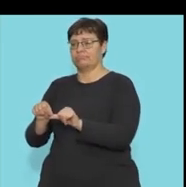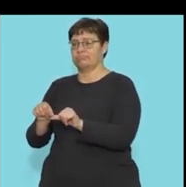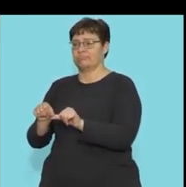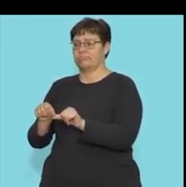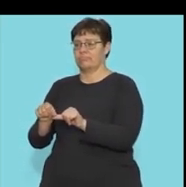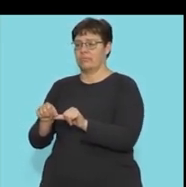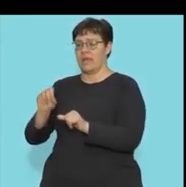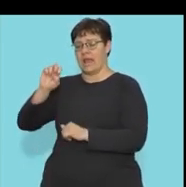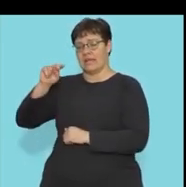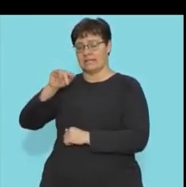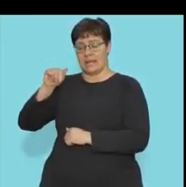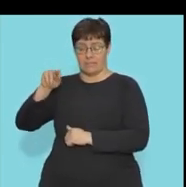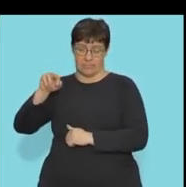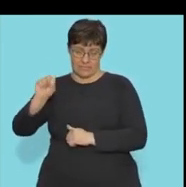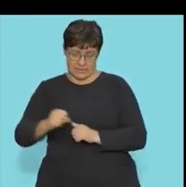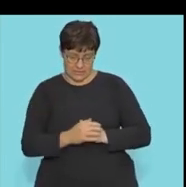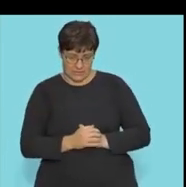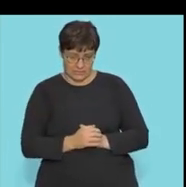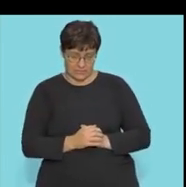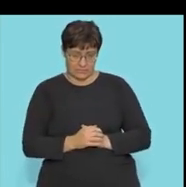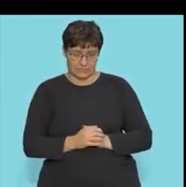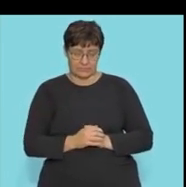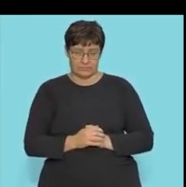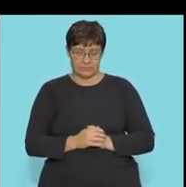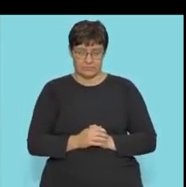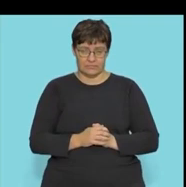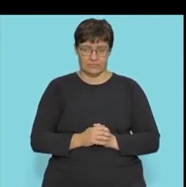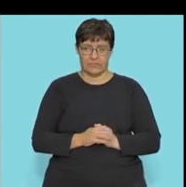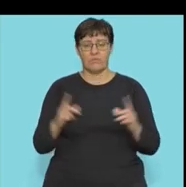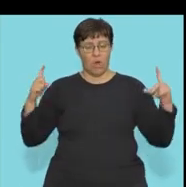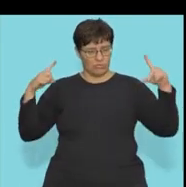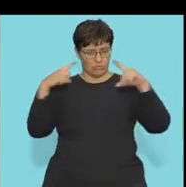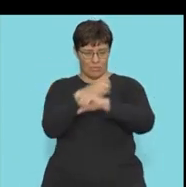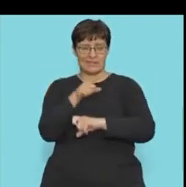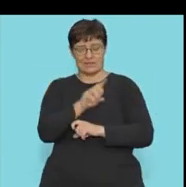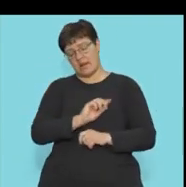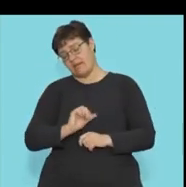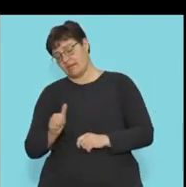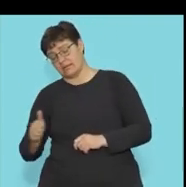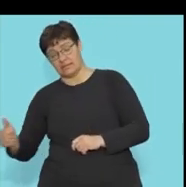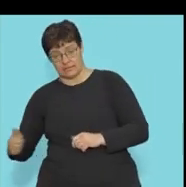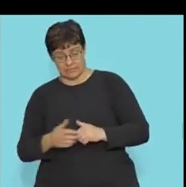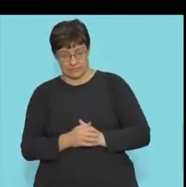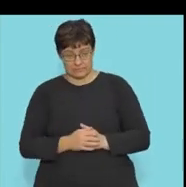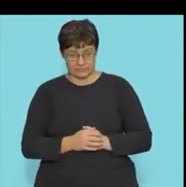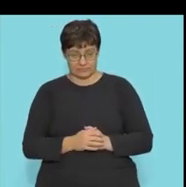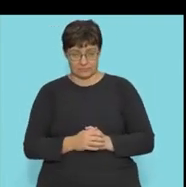this hydrogen-rich atoms are carried through by a complex molecule into the next